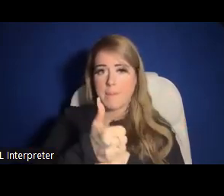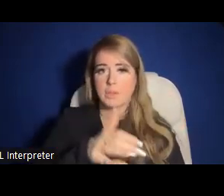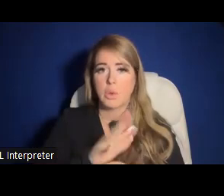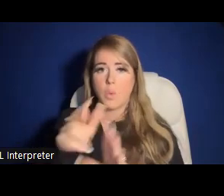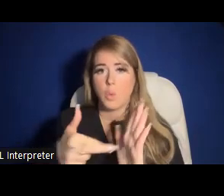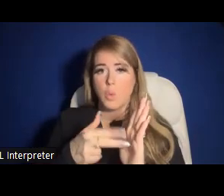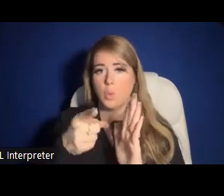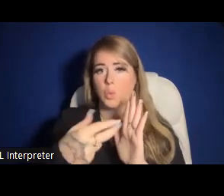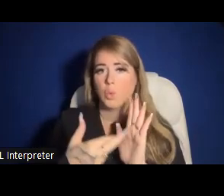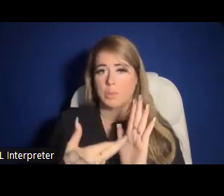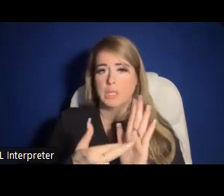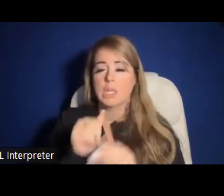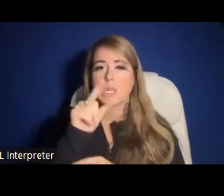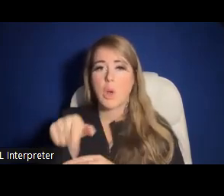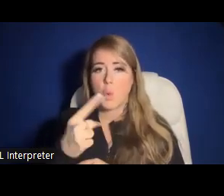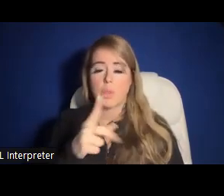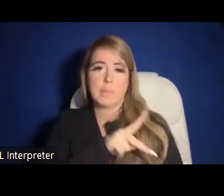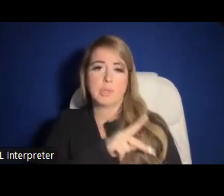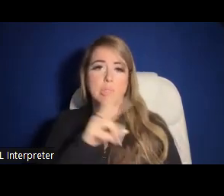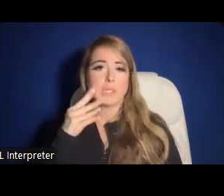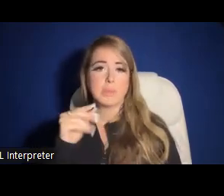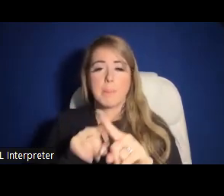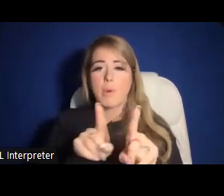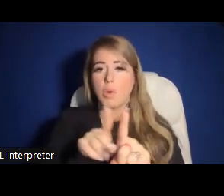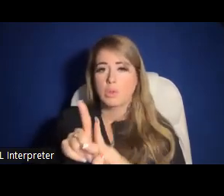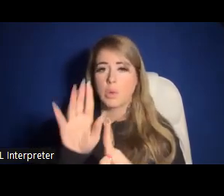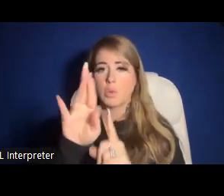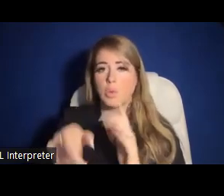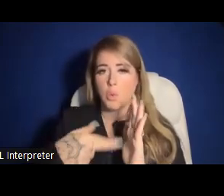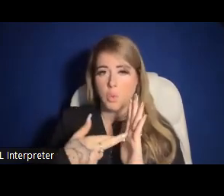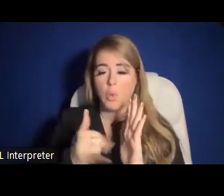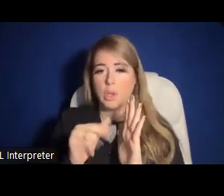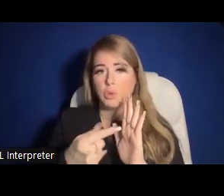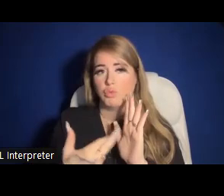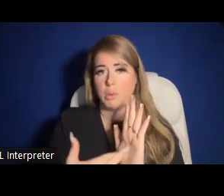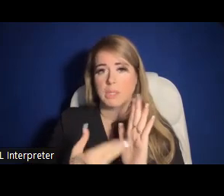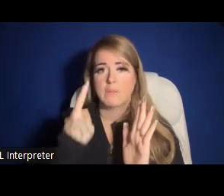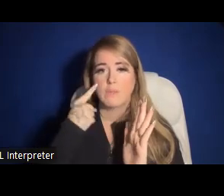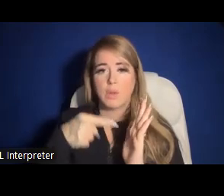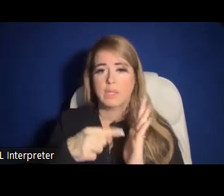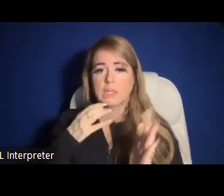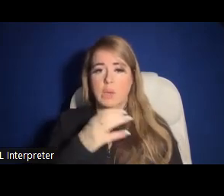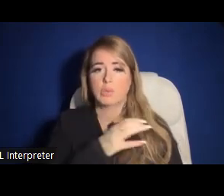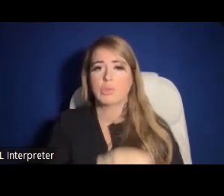you're representing, not just on personal experience, but the role that you are representing for the council.